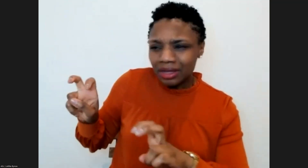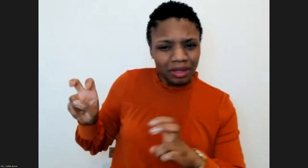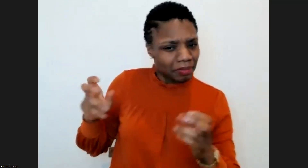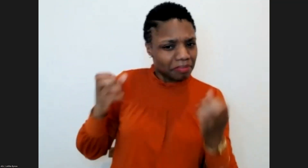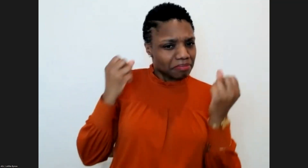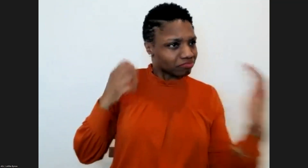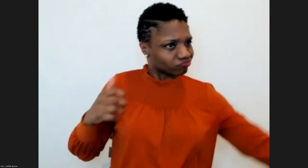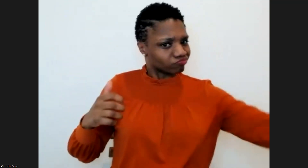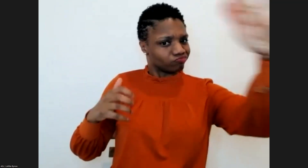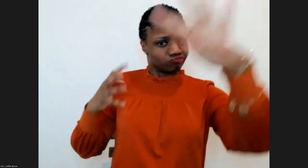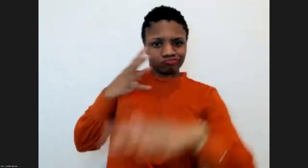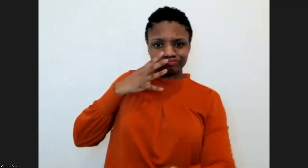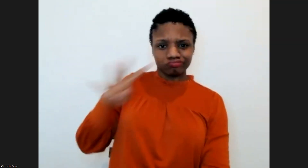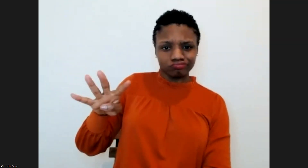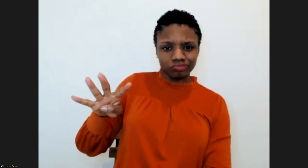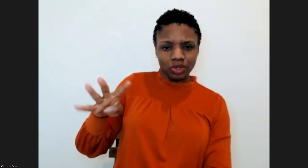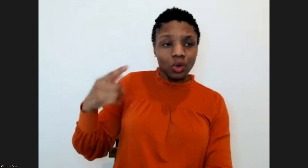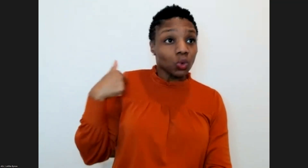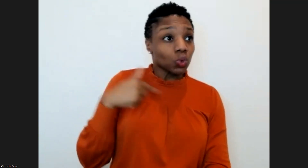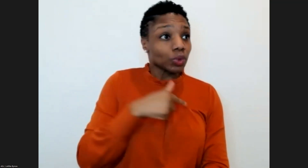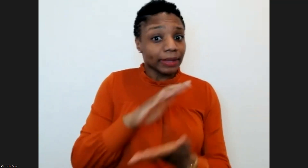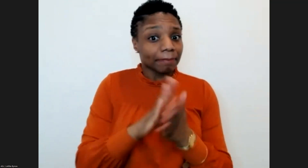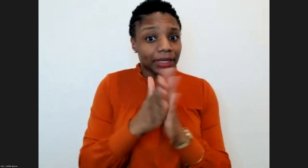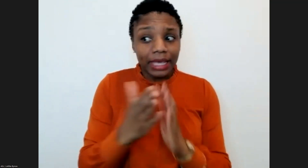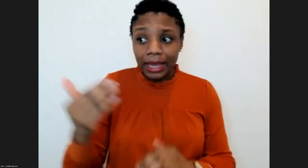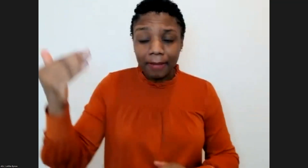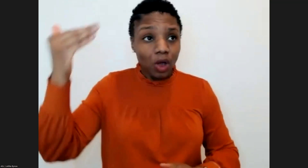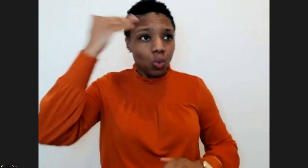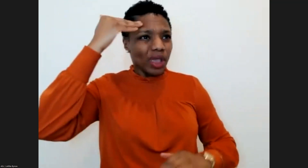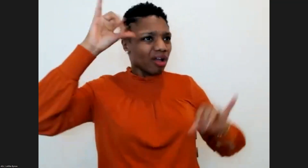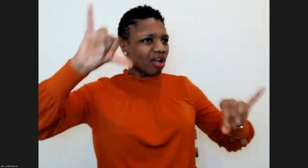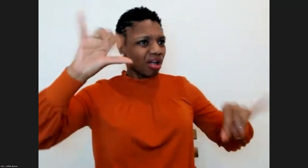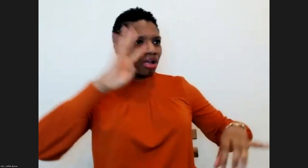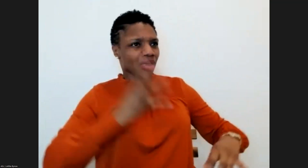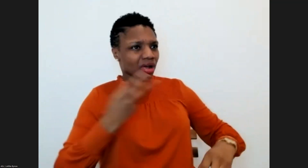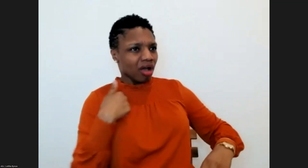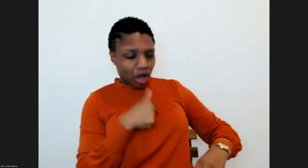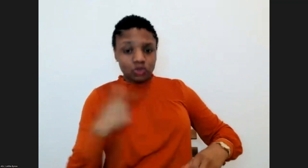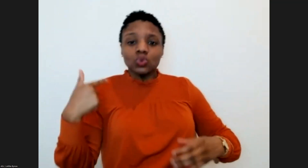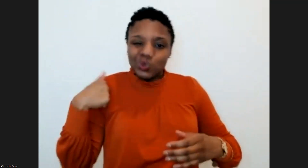mean, we had to fight to get information, and